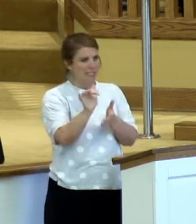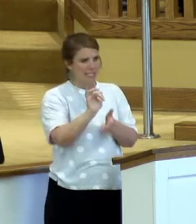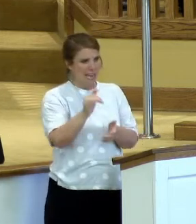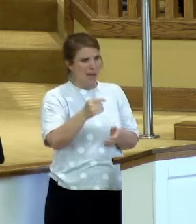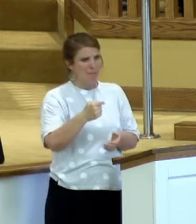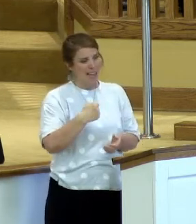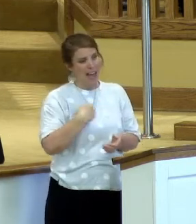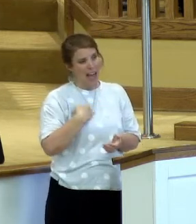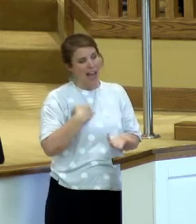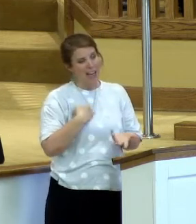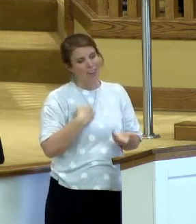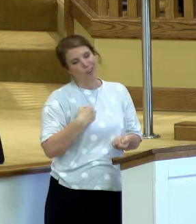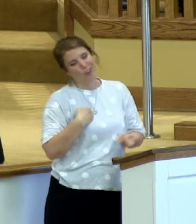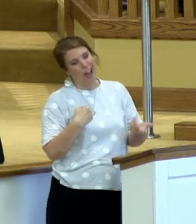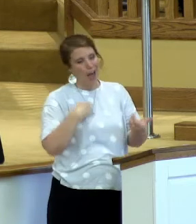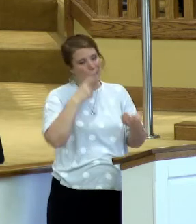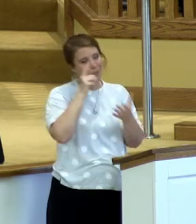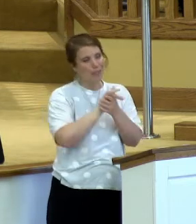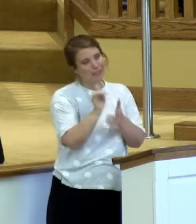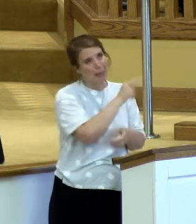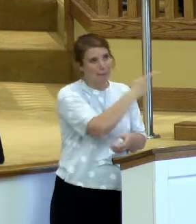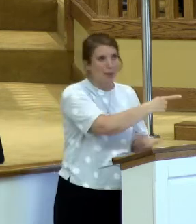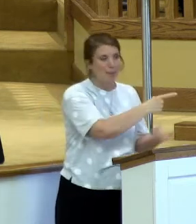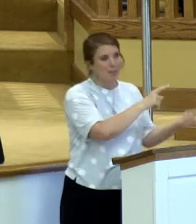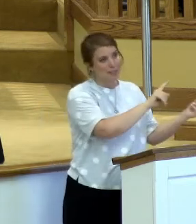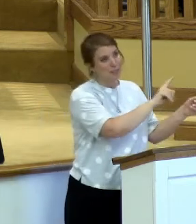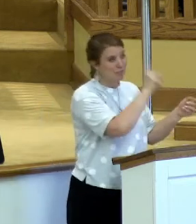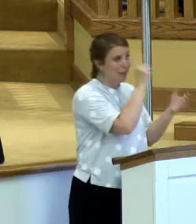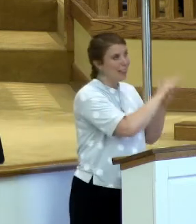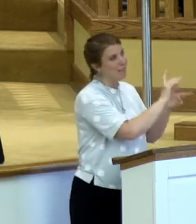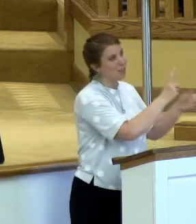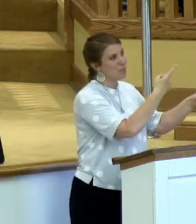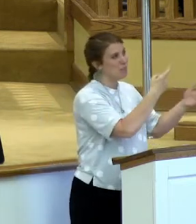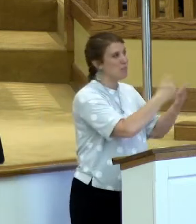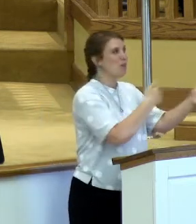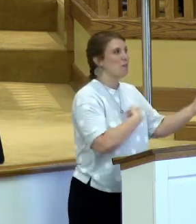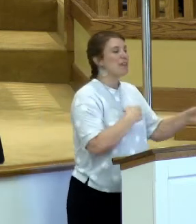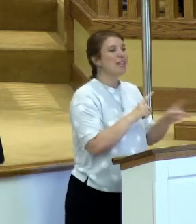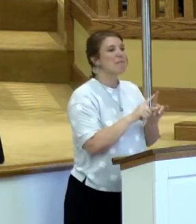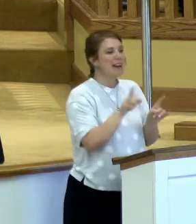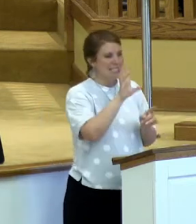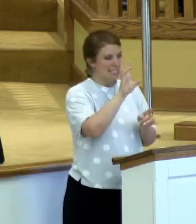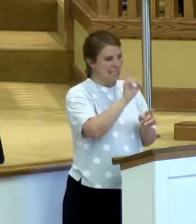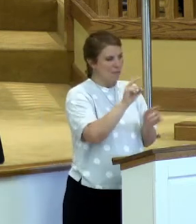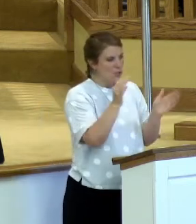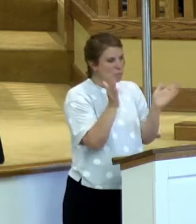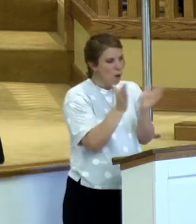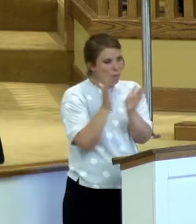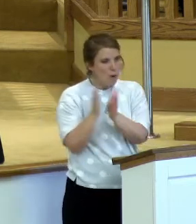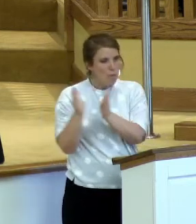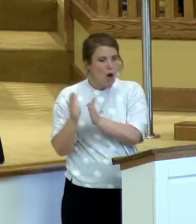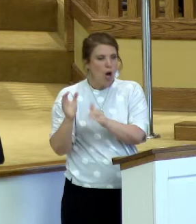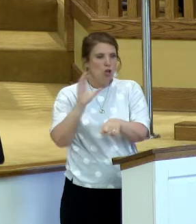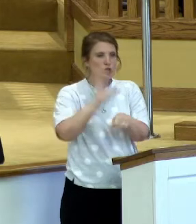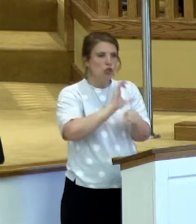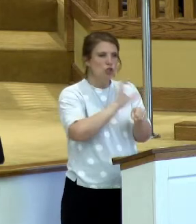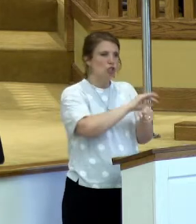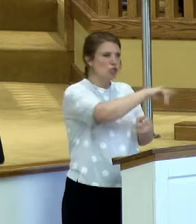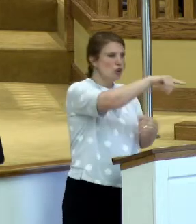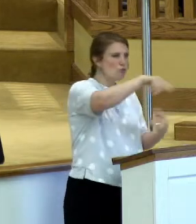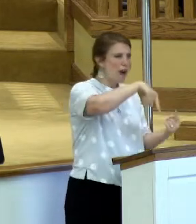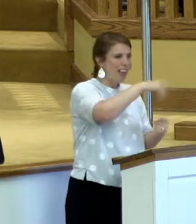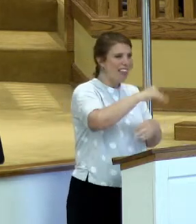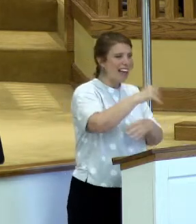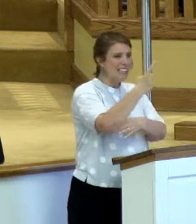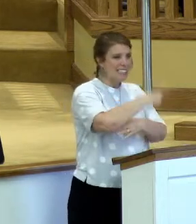or I believe the same way he does. He believed it first before me, about how these were seven literal churches that were around in